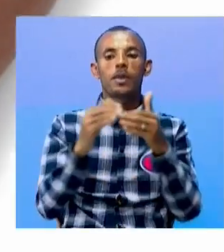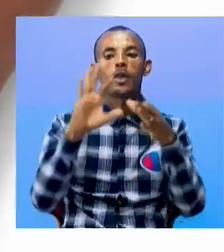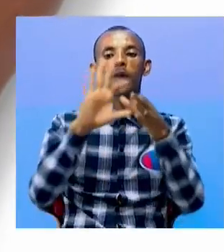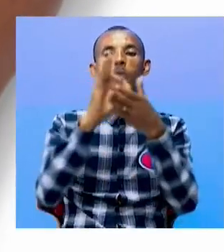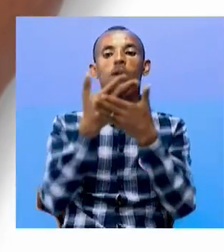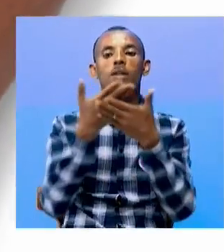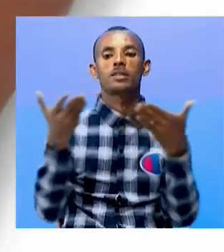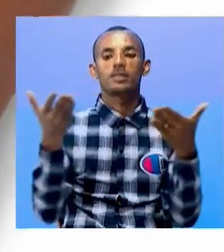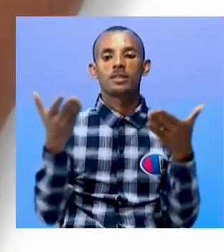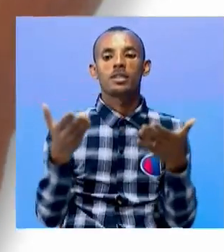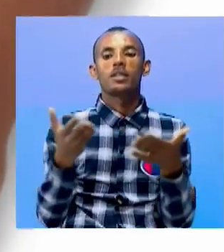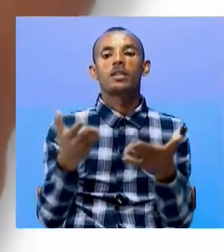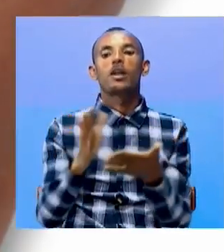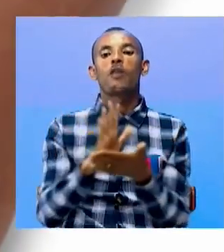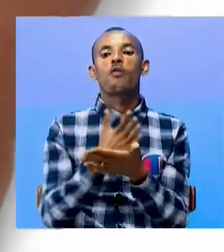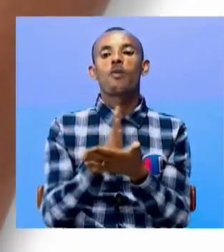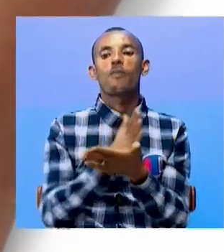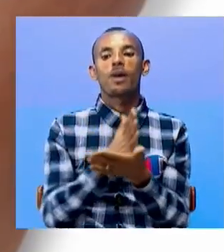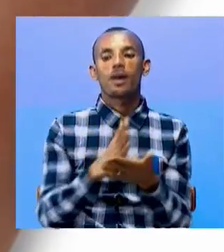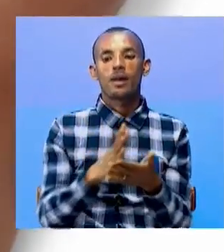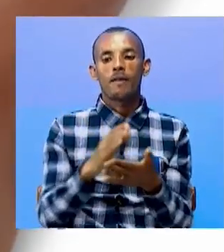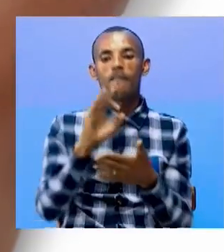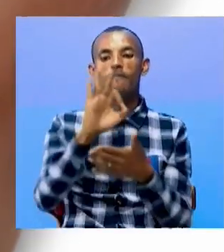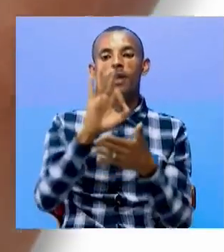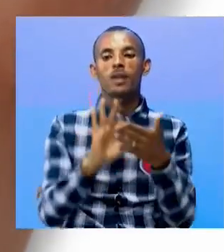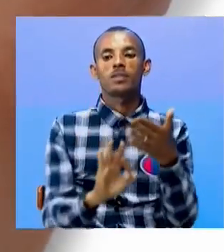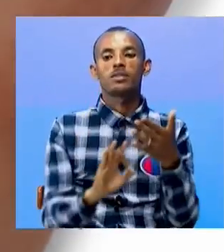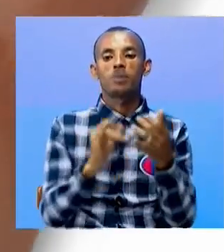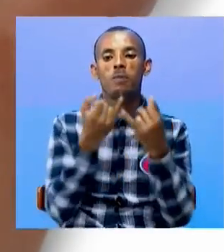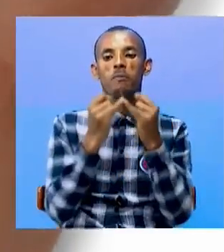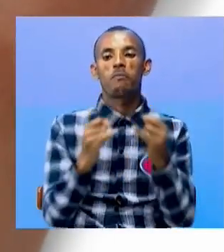equations involving fractions.